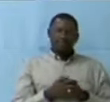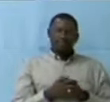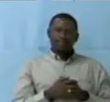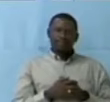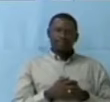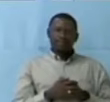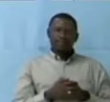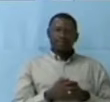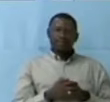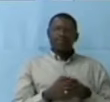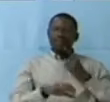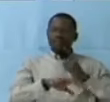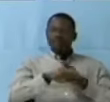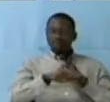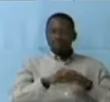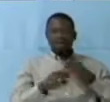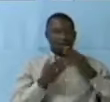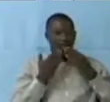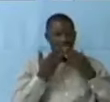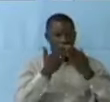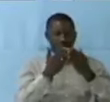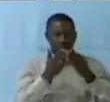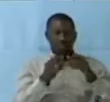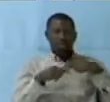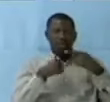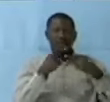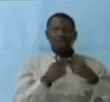I informed you of yesterday